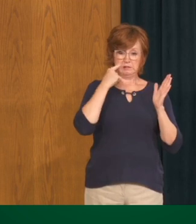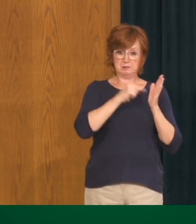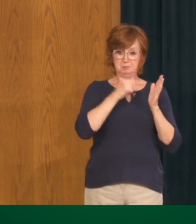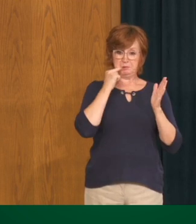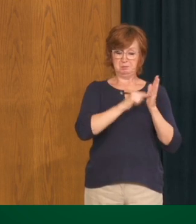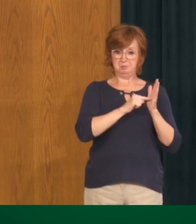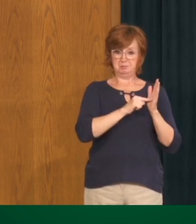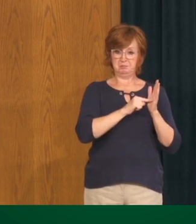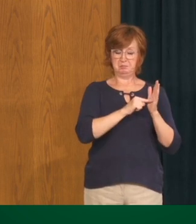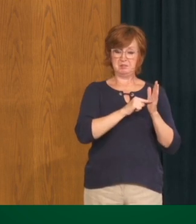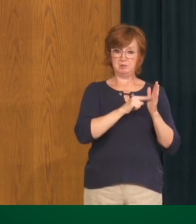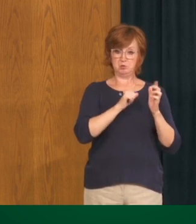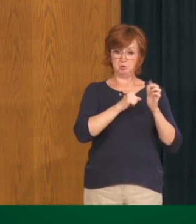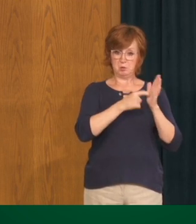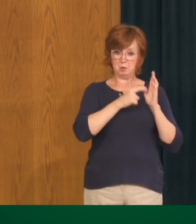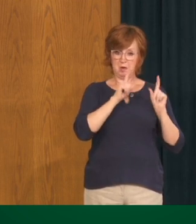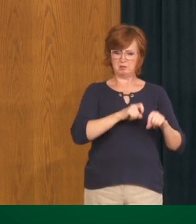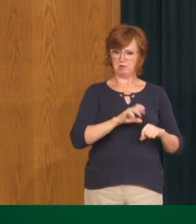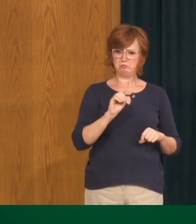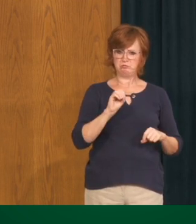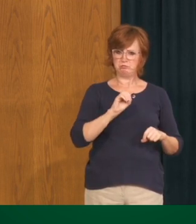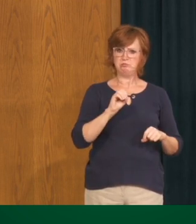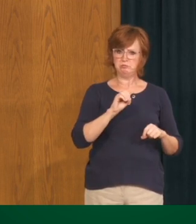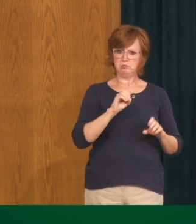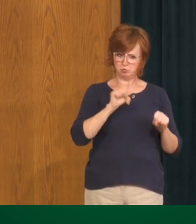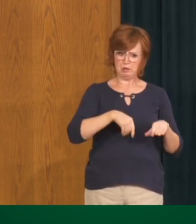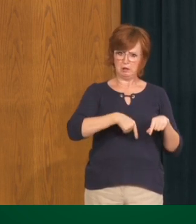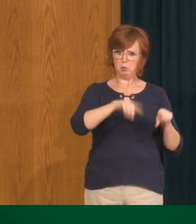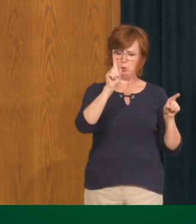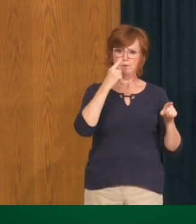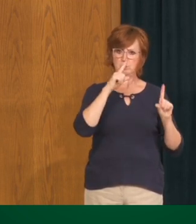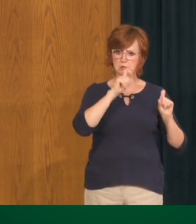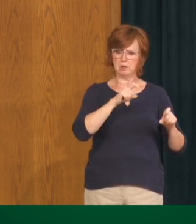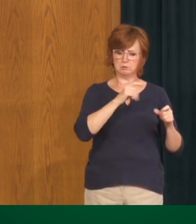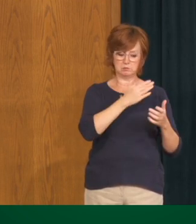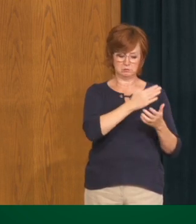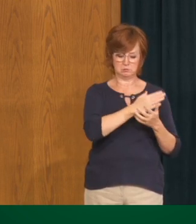symptoms, that's important for you, it's important for your family and close contacts,